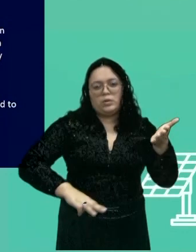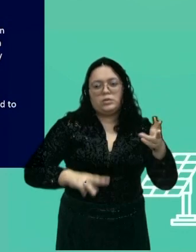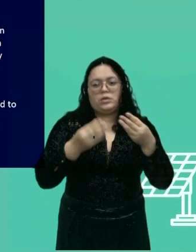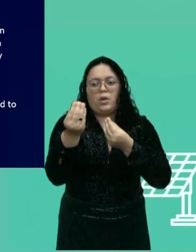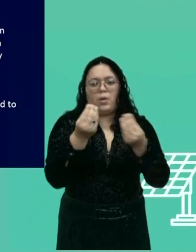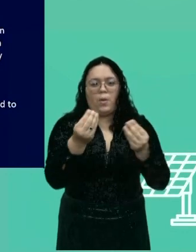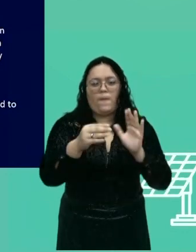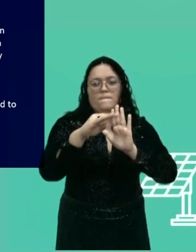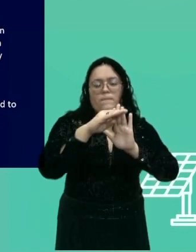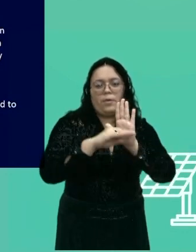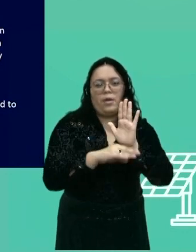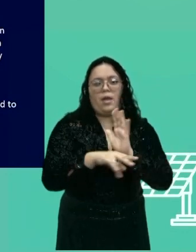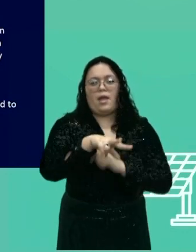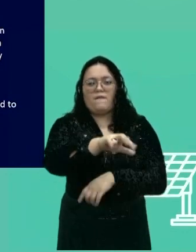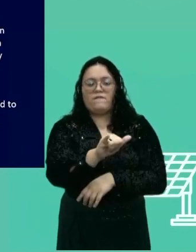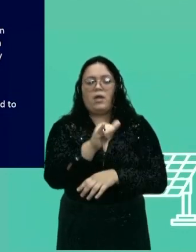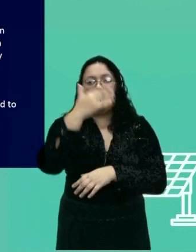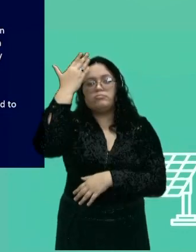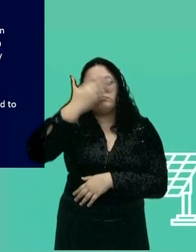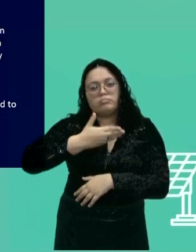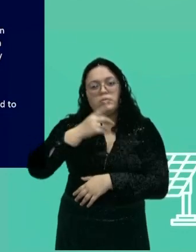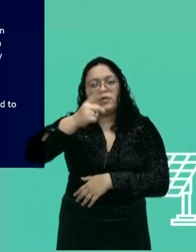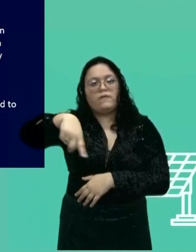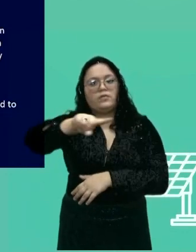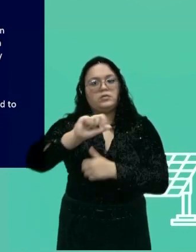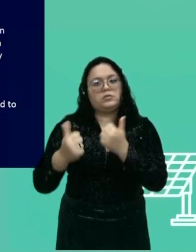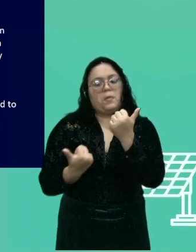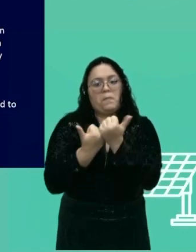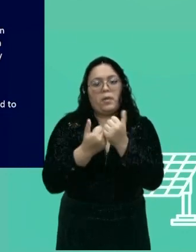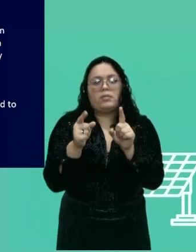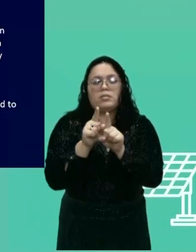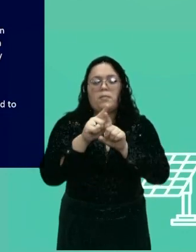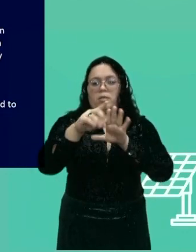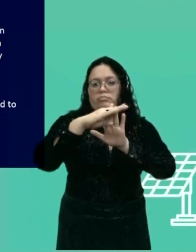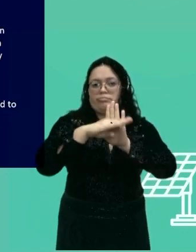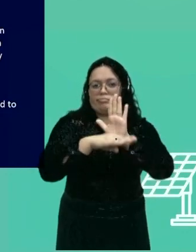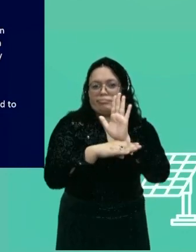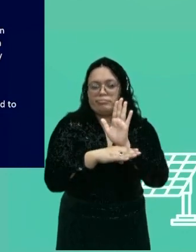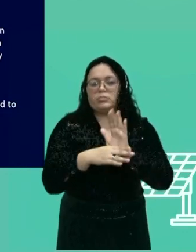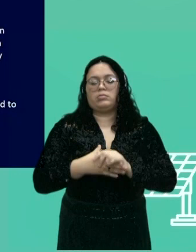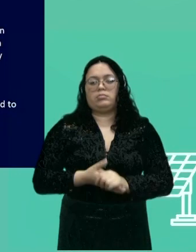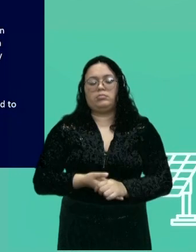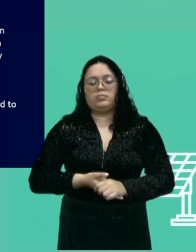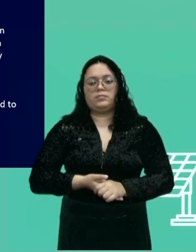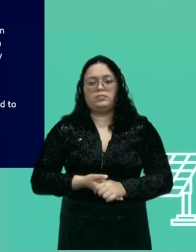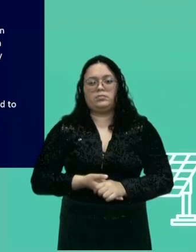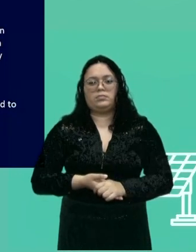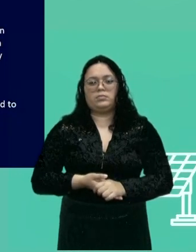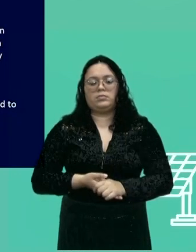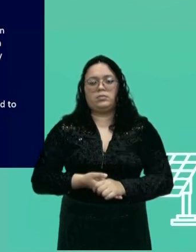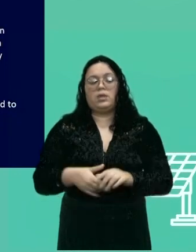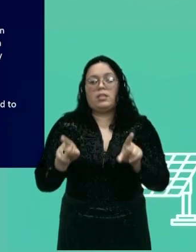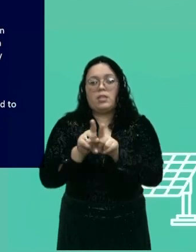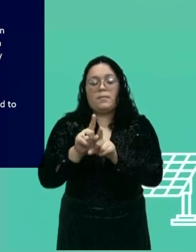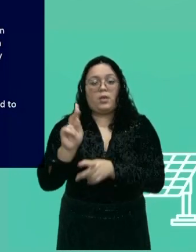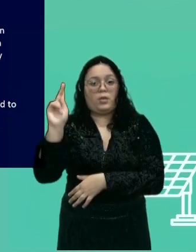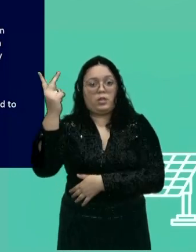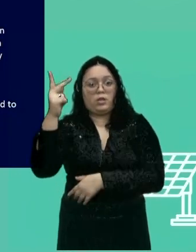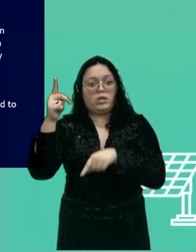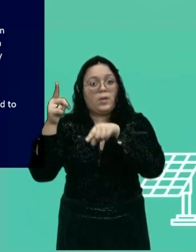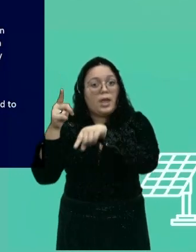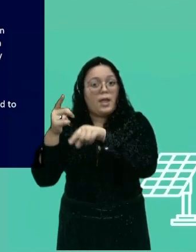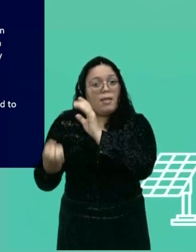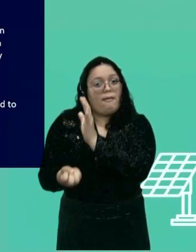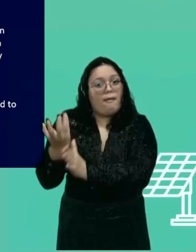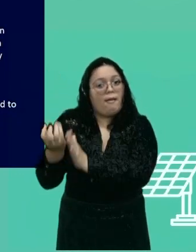the hydrogen they produce. So the guidelines are that the hydrogen produced must meet a GHG emissions